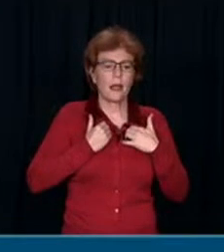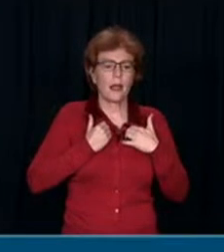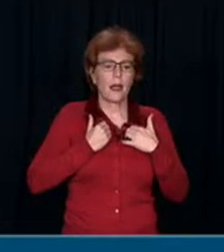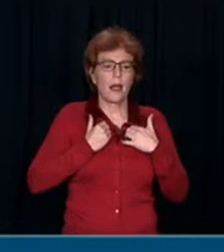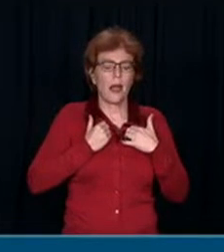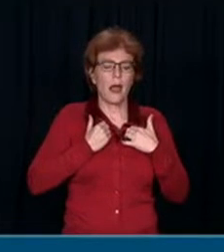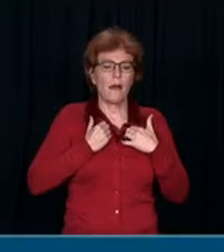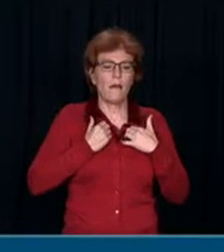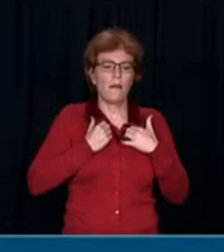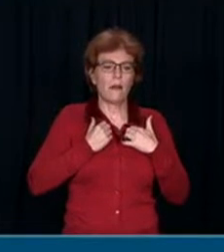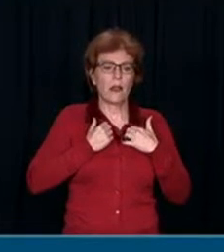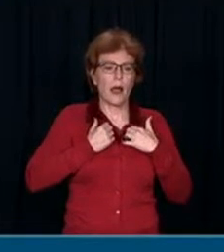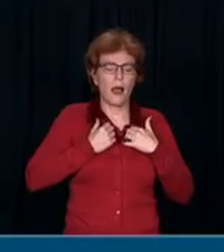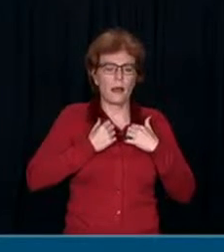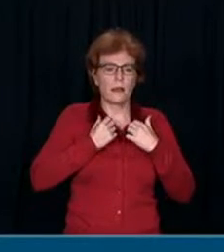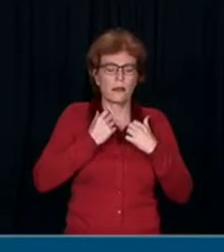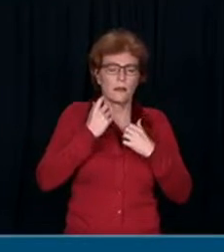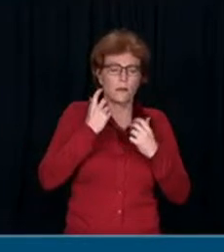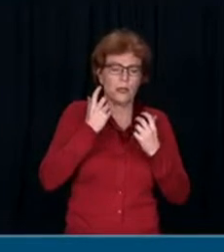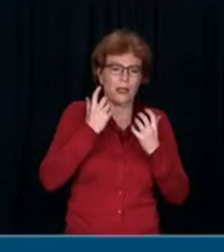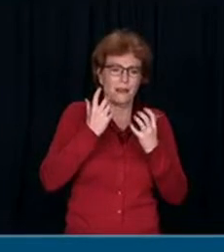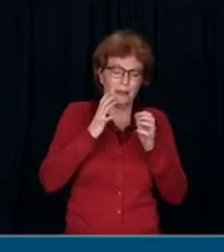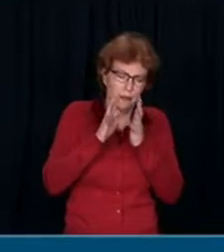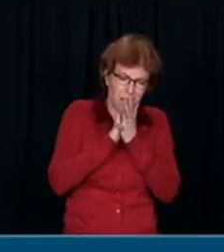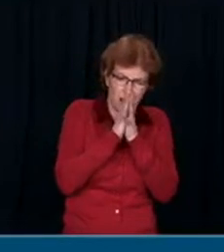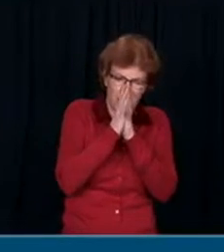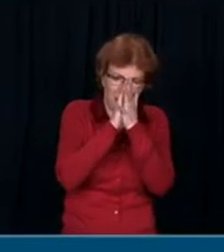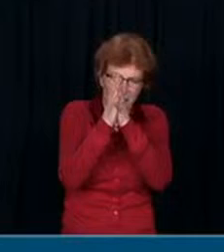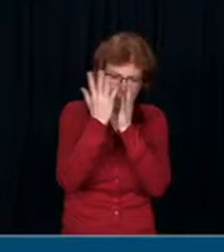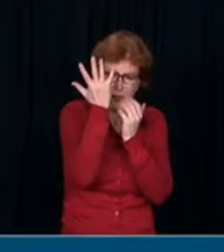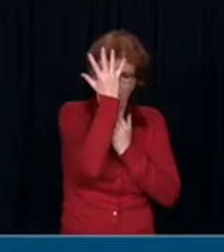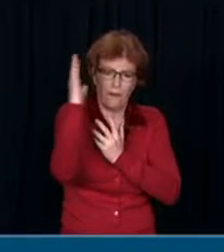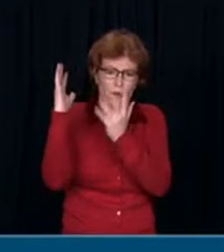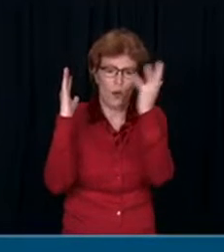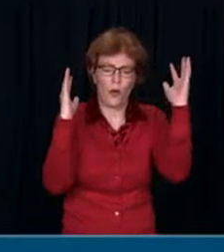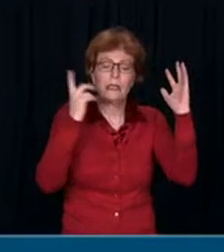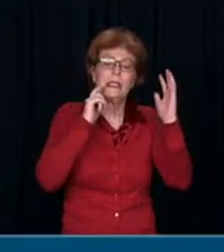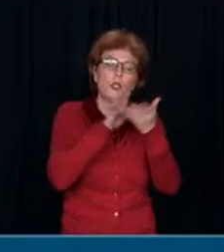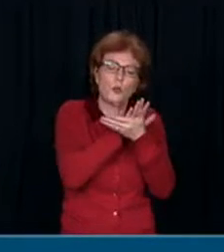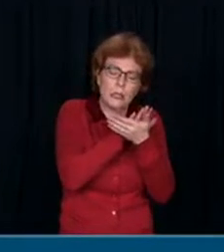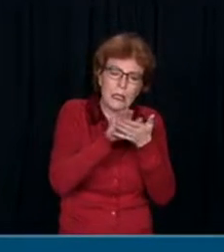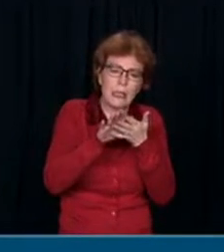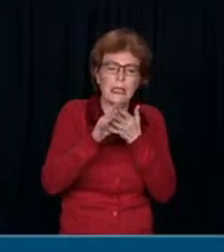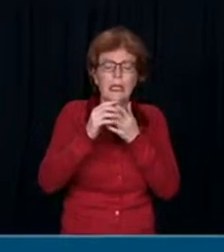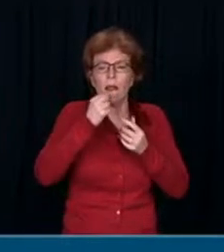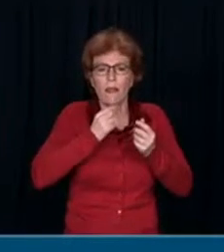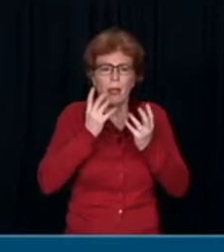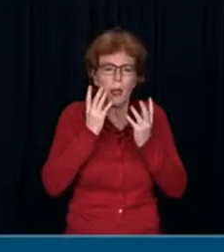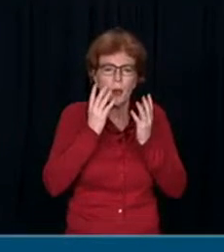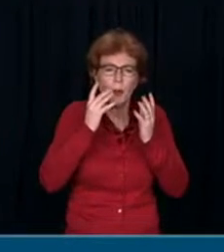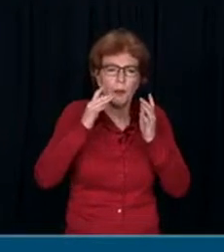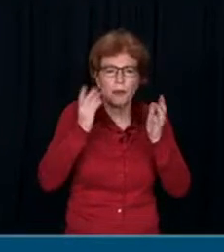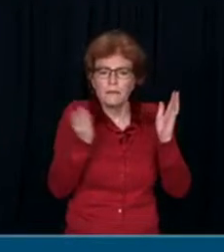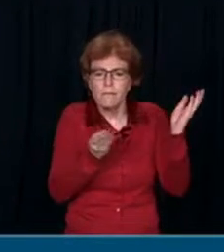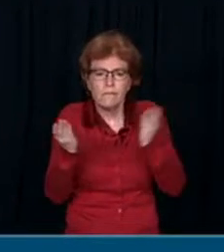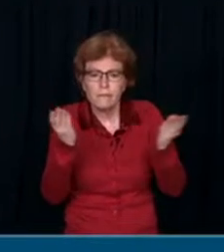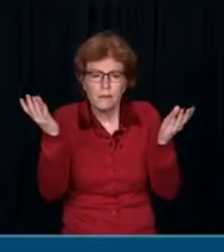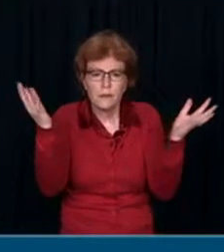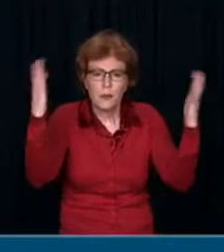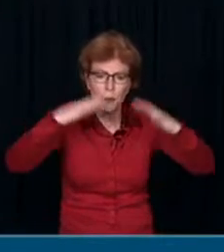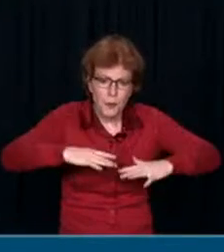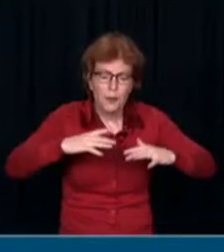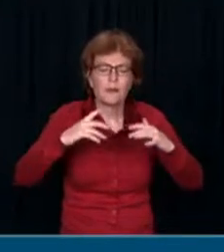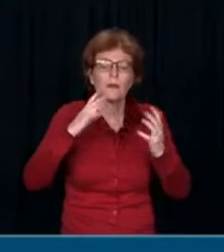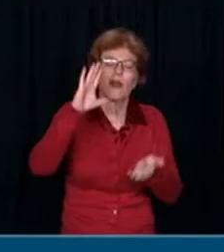enormous growth in those forests. We also need to clean them up and make sure that there is